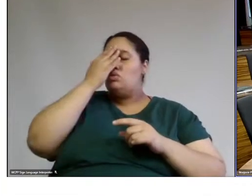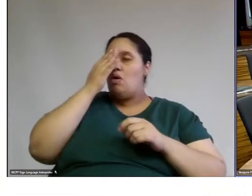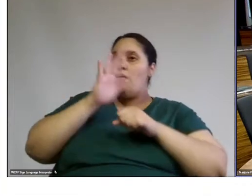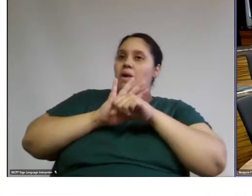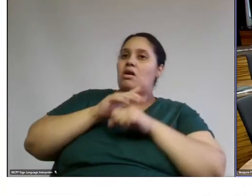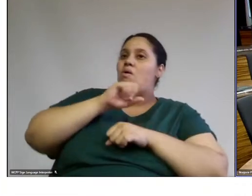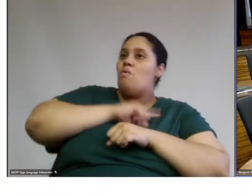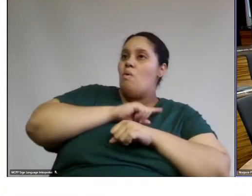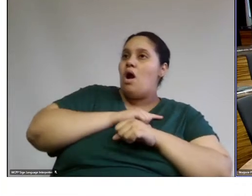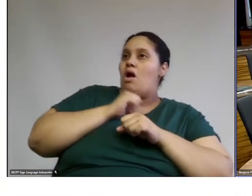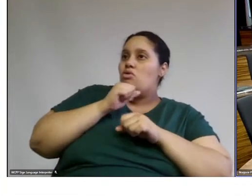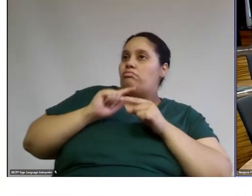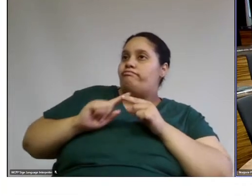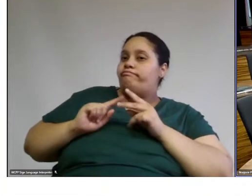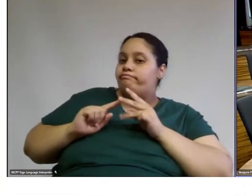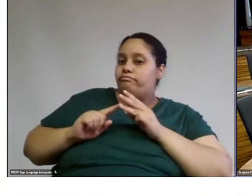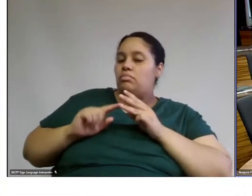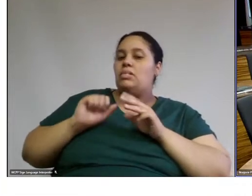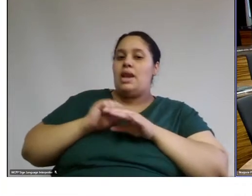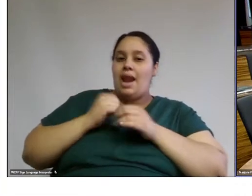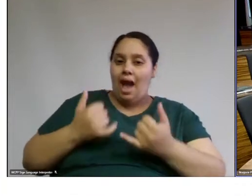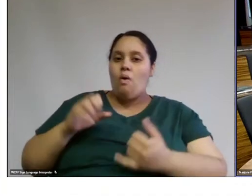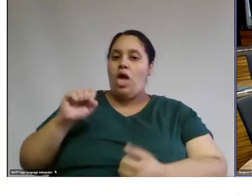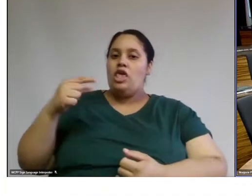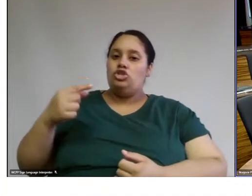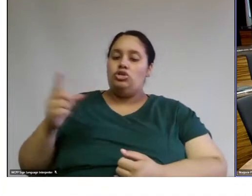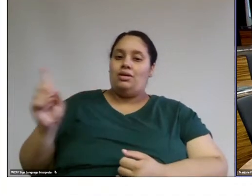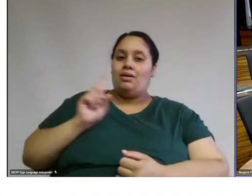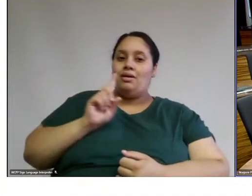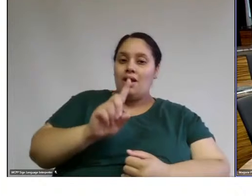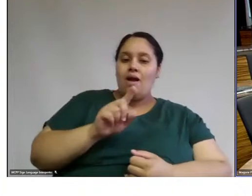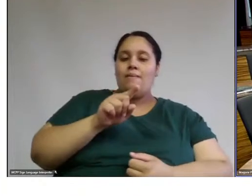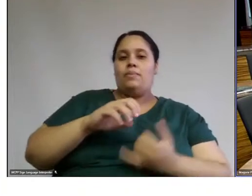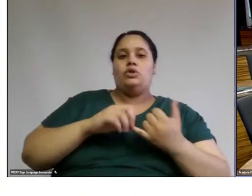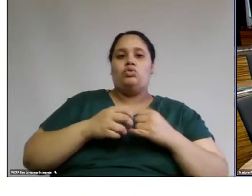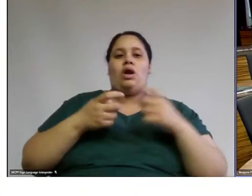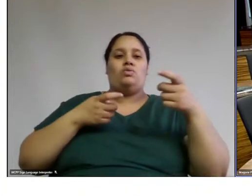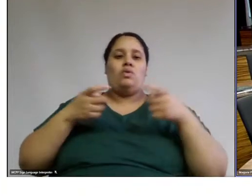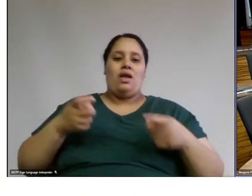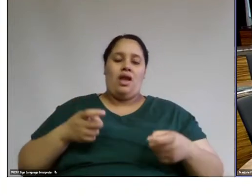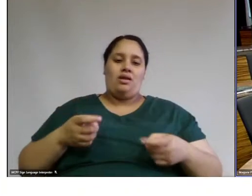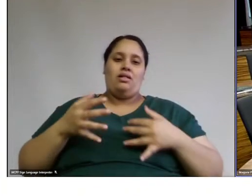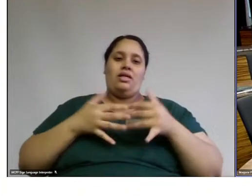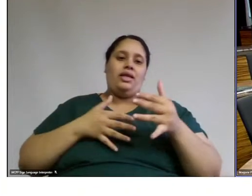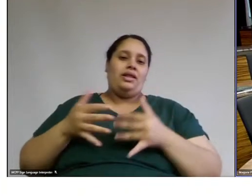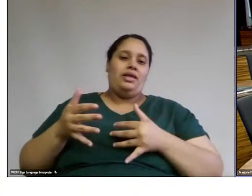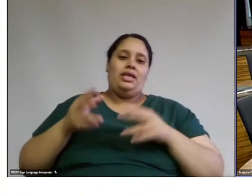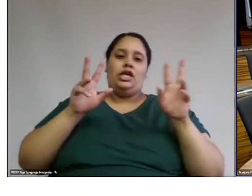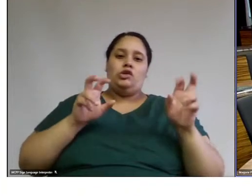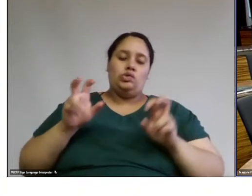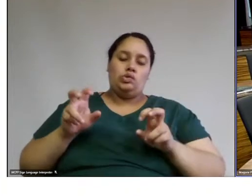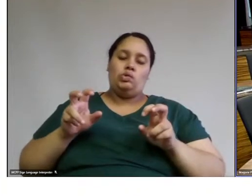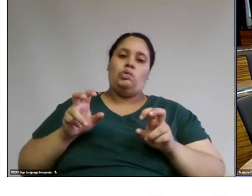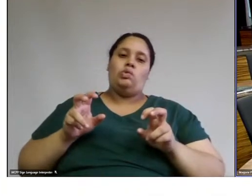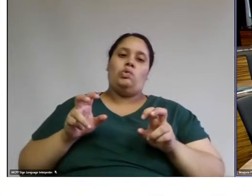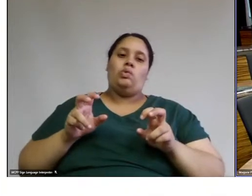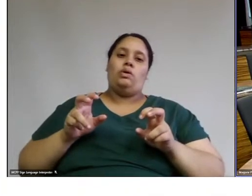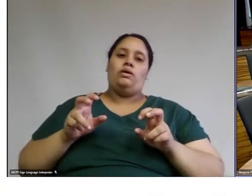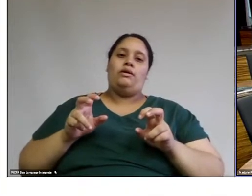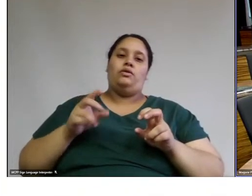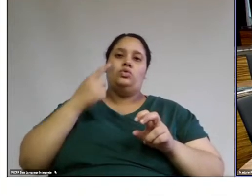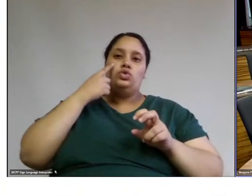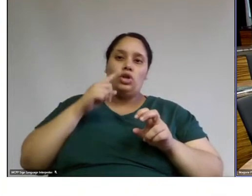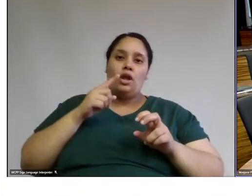therefore, that's where the AG comes in to try and then deal with the issue around checking the